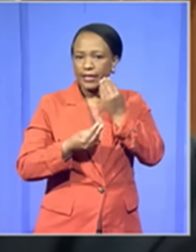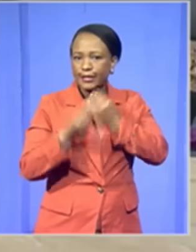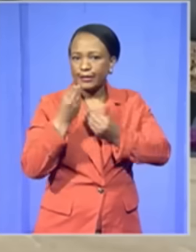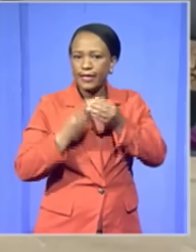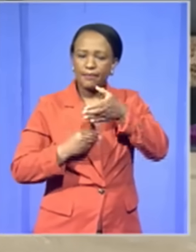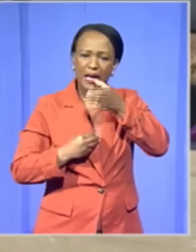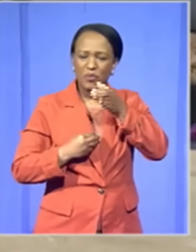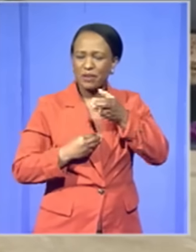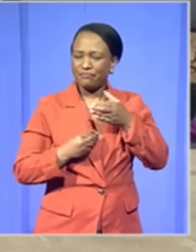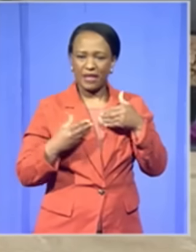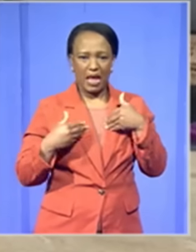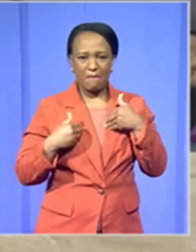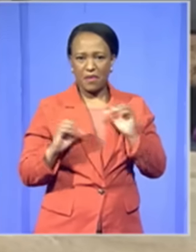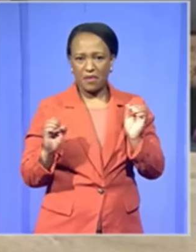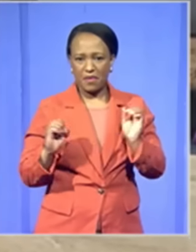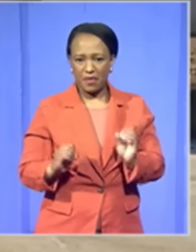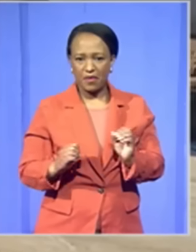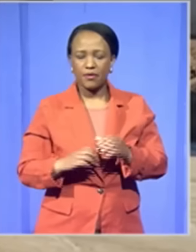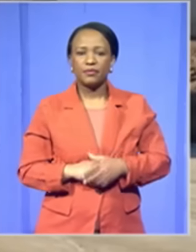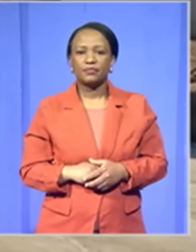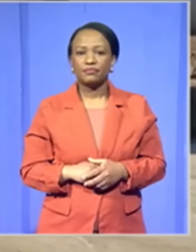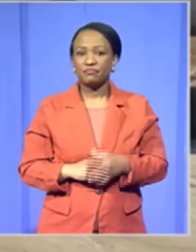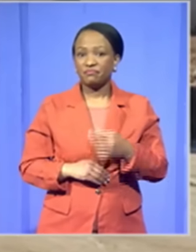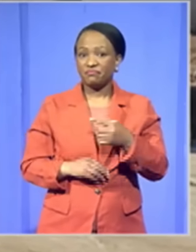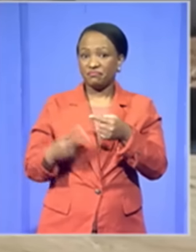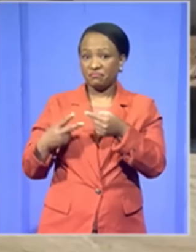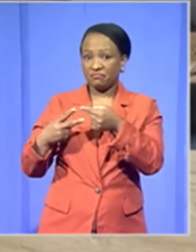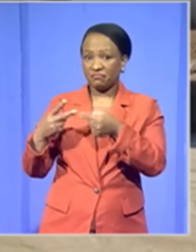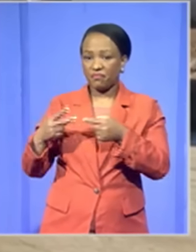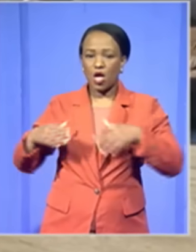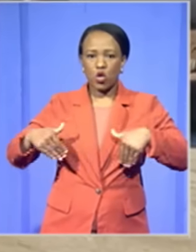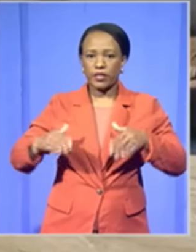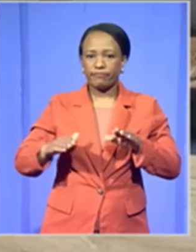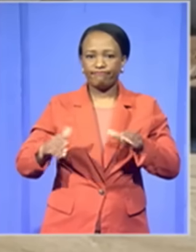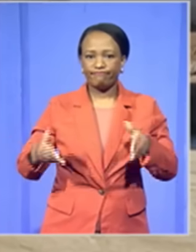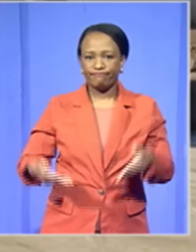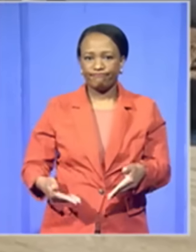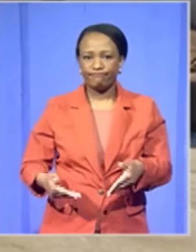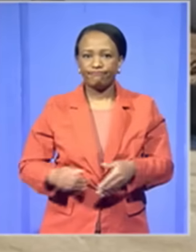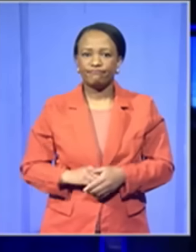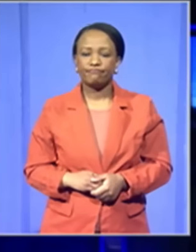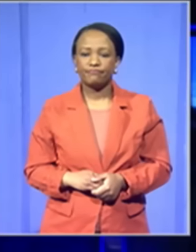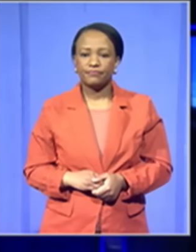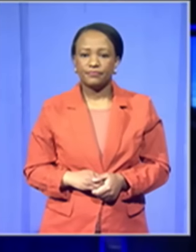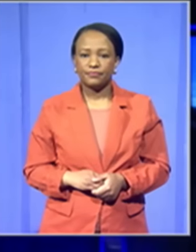inwa. Tsigwili le moradi wa hae ha ba eso bolokwe.